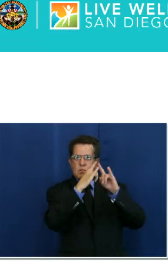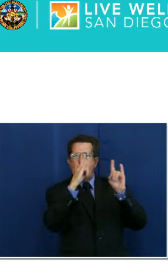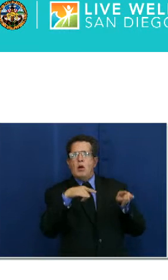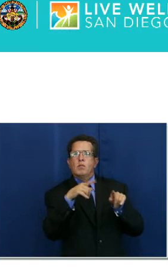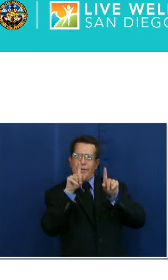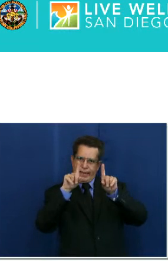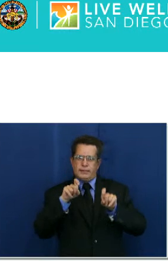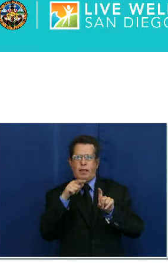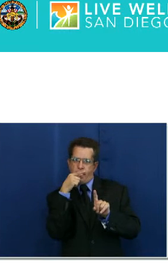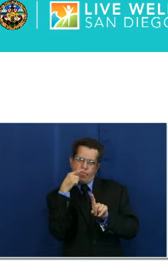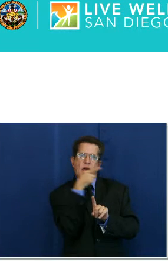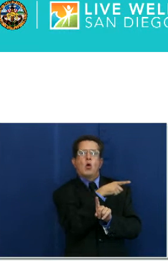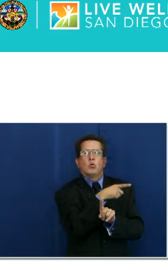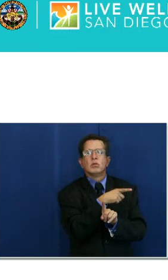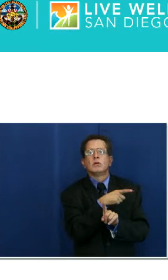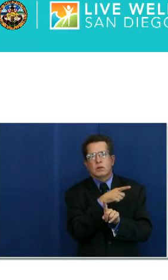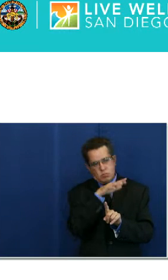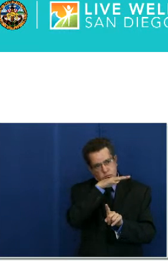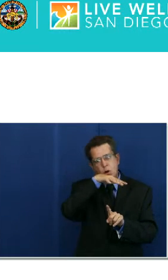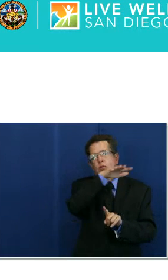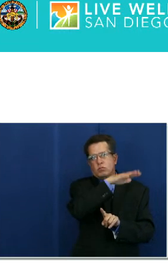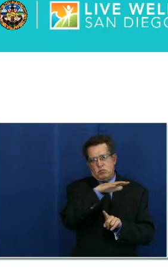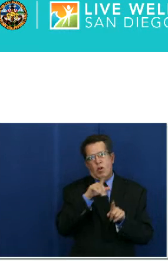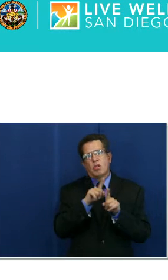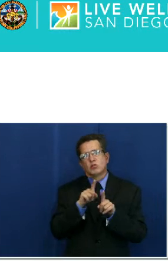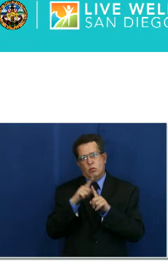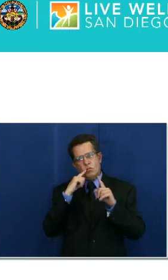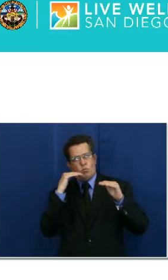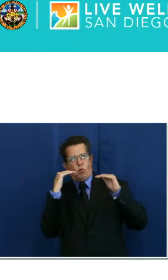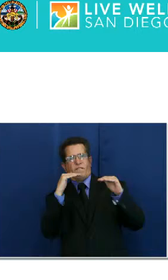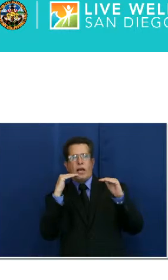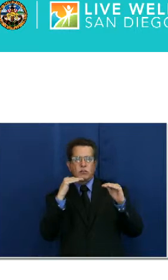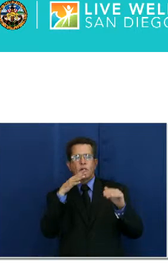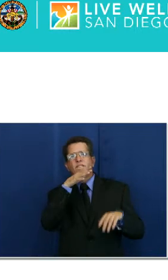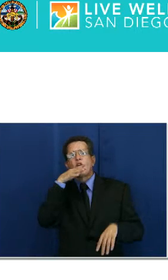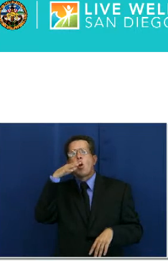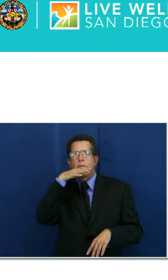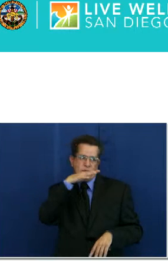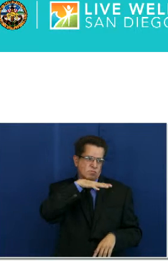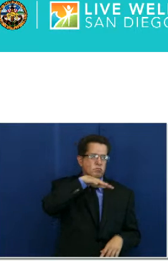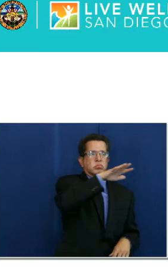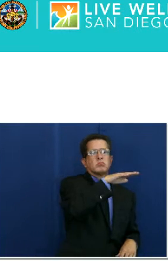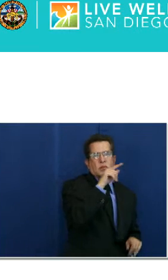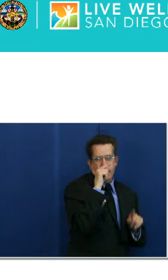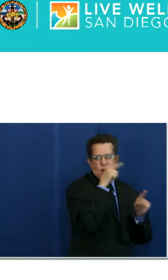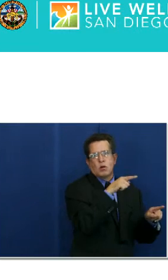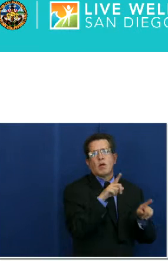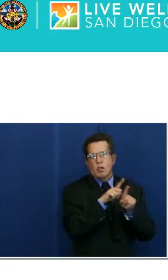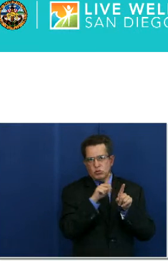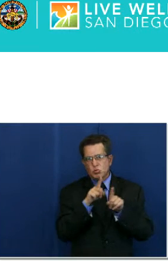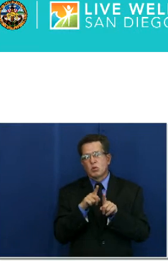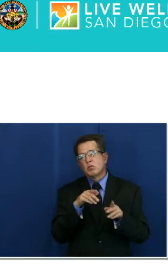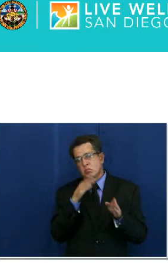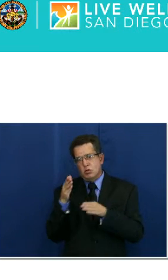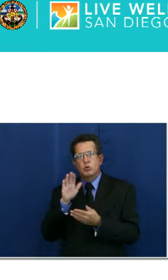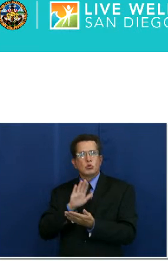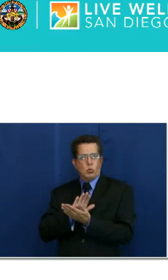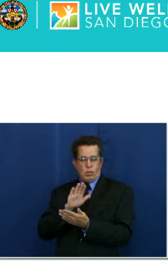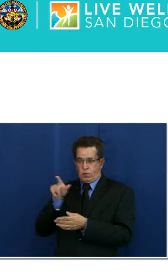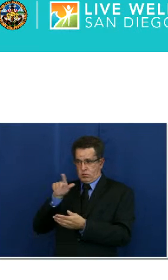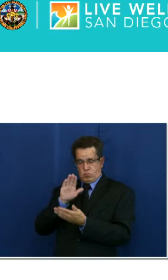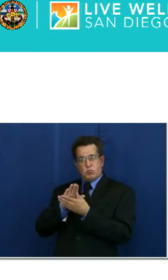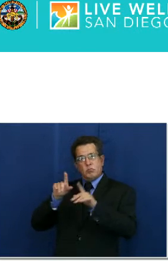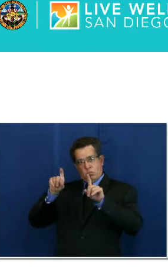our testing sites coordinated, again, with the rural community schools. Our school personnel are also able to access